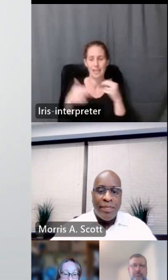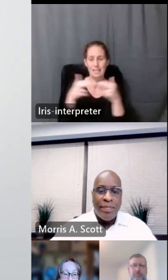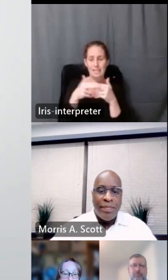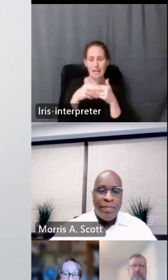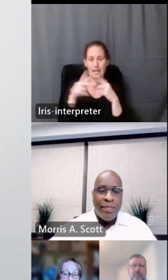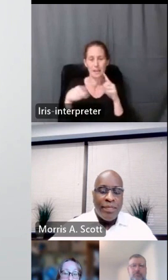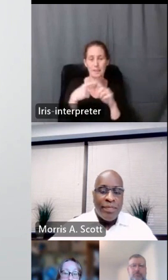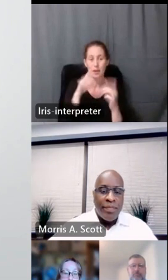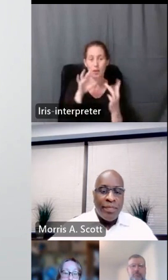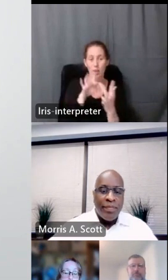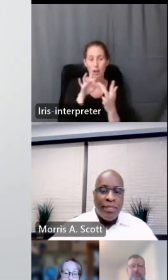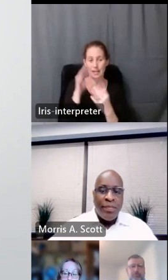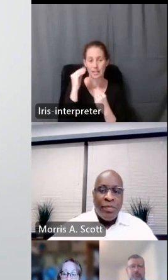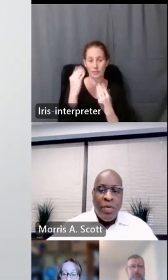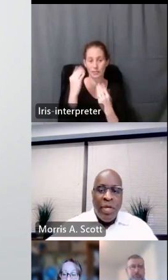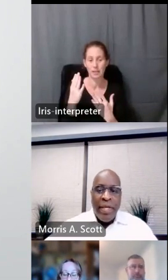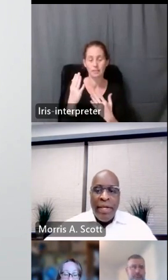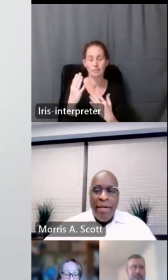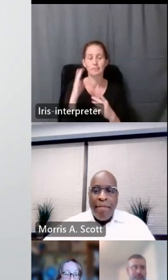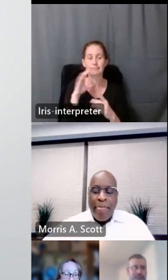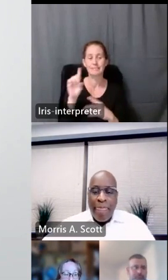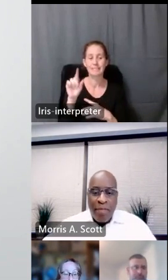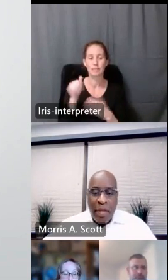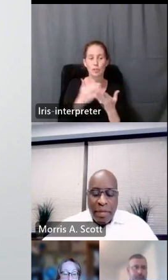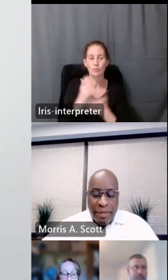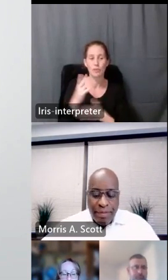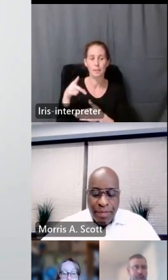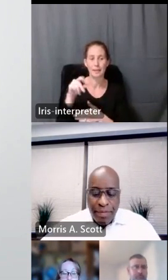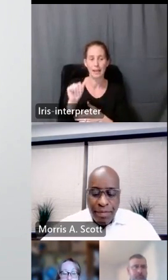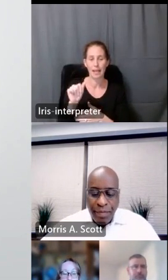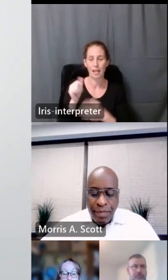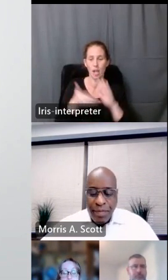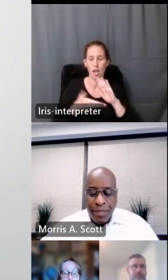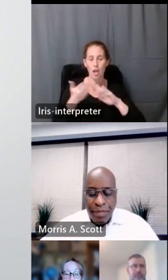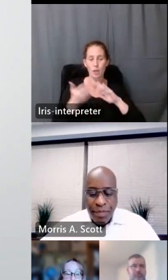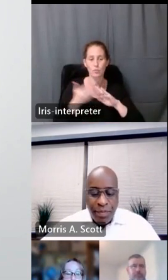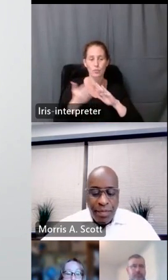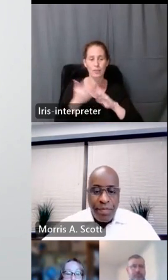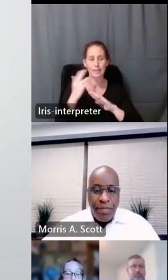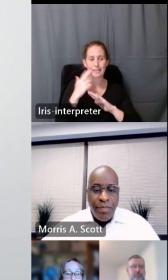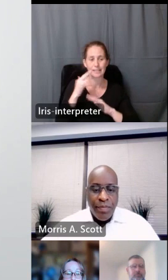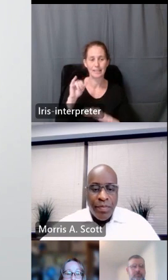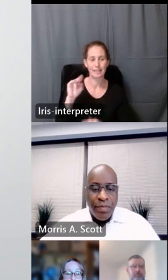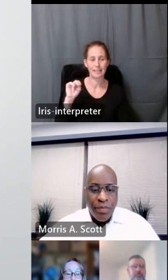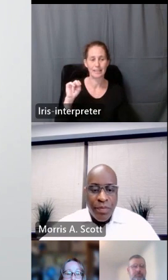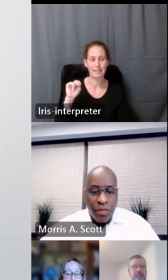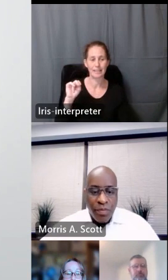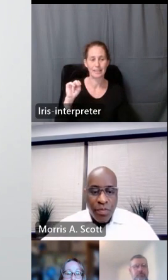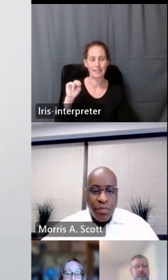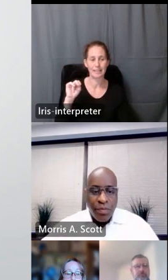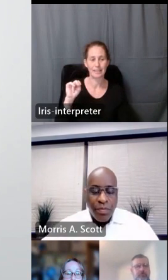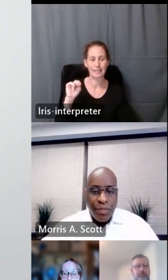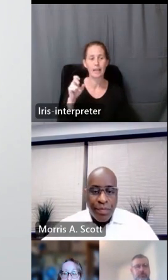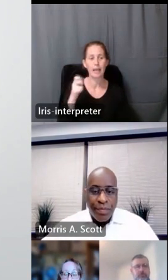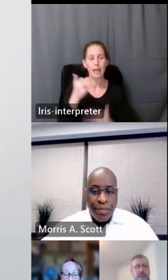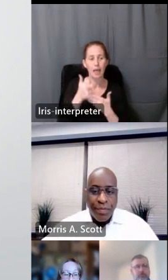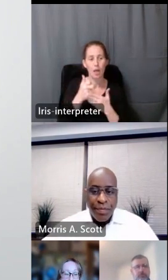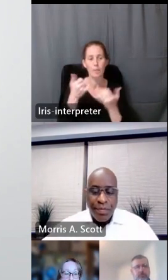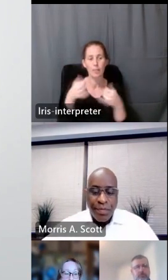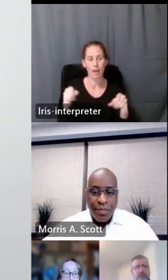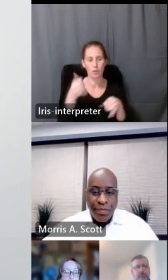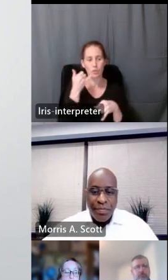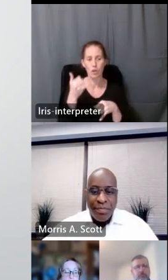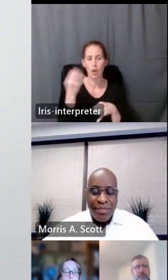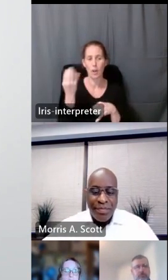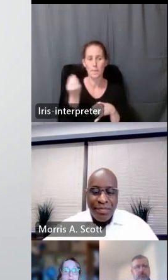our contact information, Disability Rights Pennsylvania operates an intake helpline. So you can call us Monday